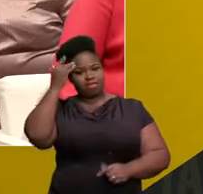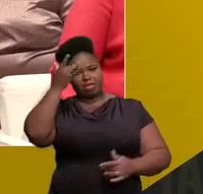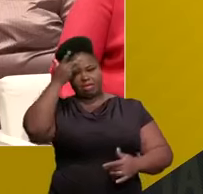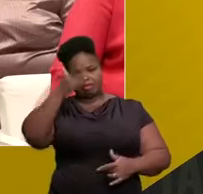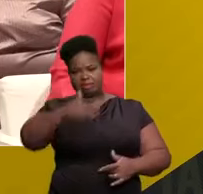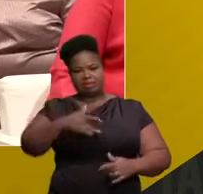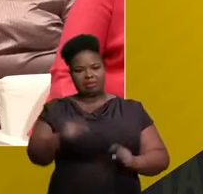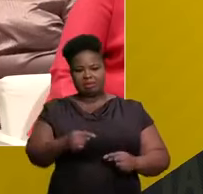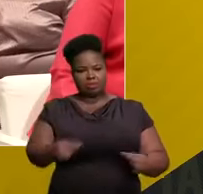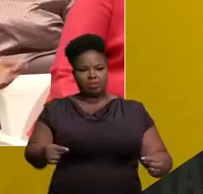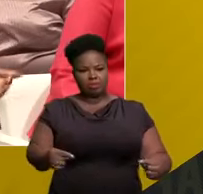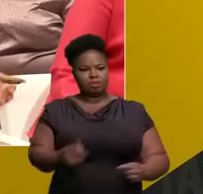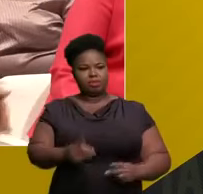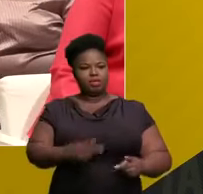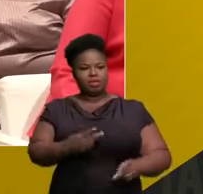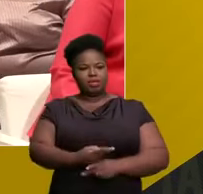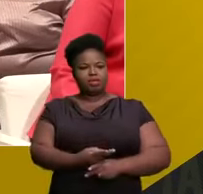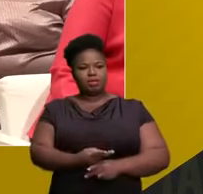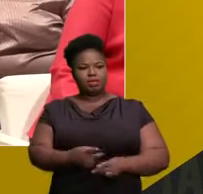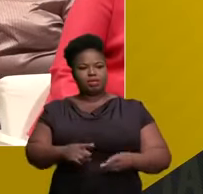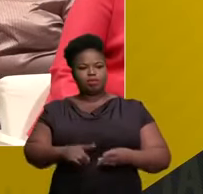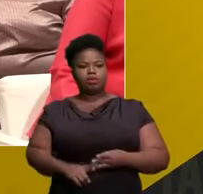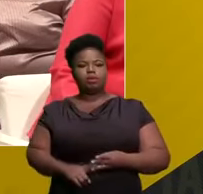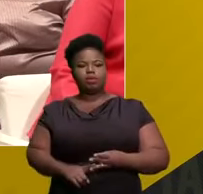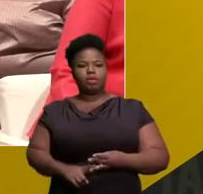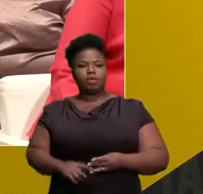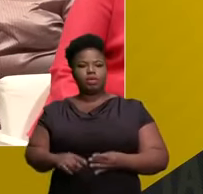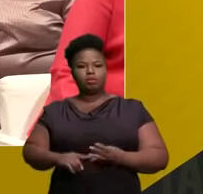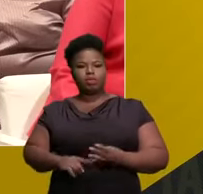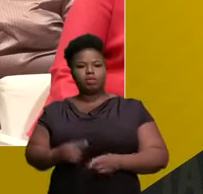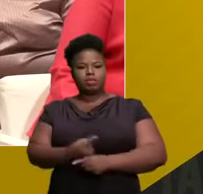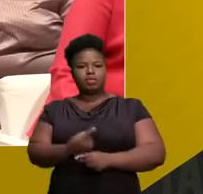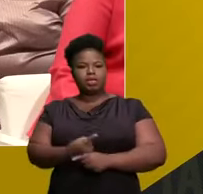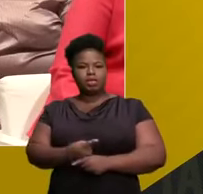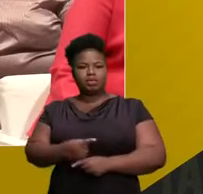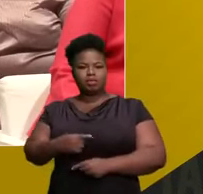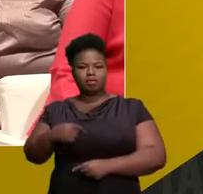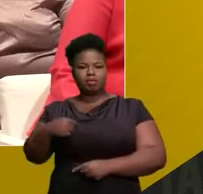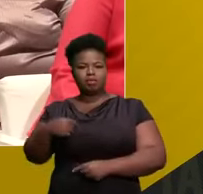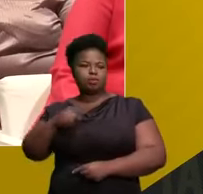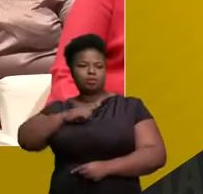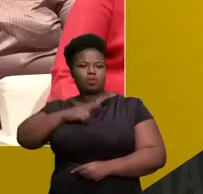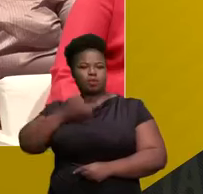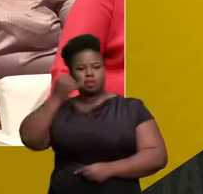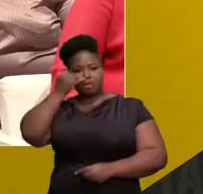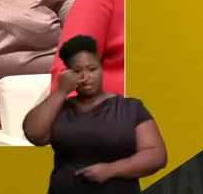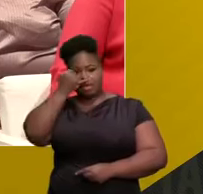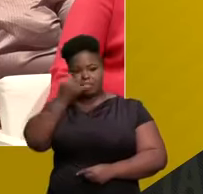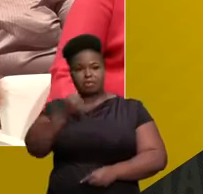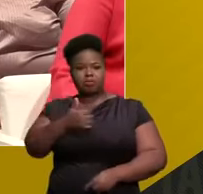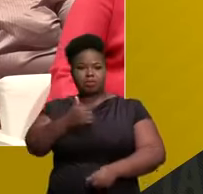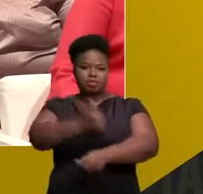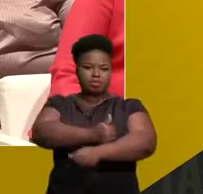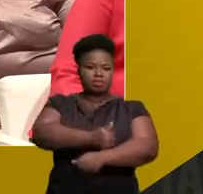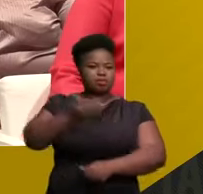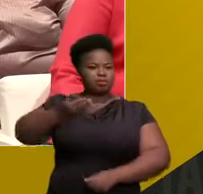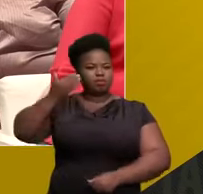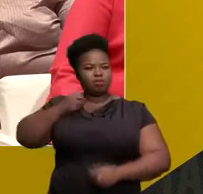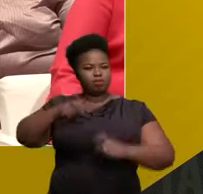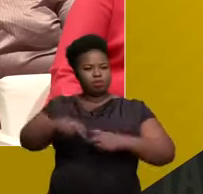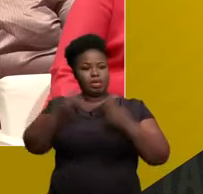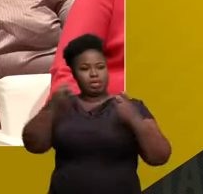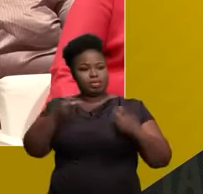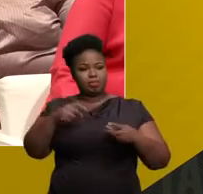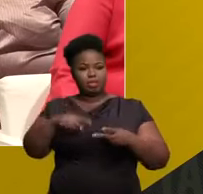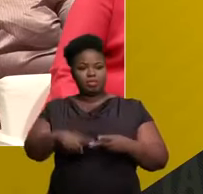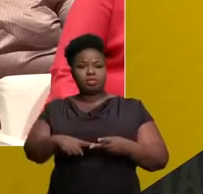illness. Like the other child who is in a surrounding that has drug addicts and they've been raped and whatever, and there's